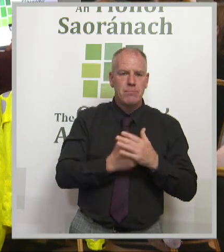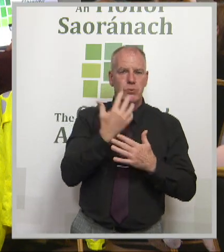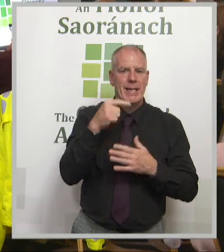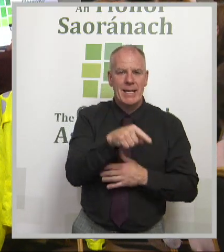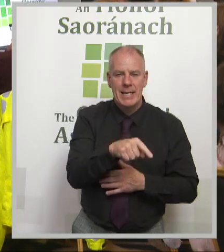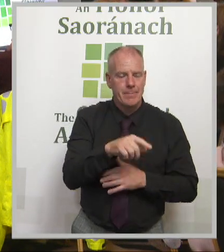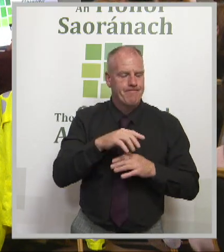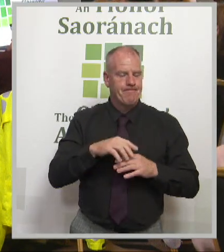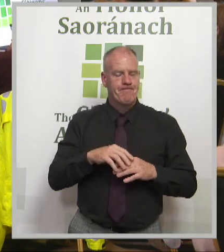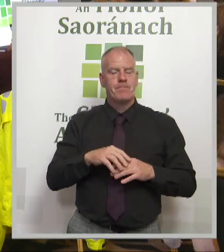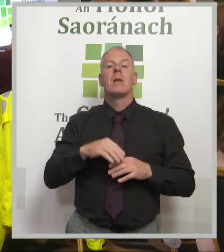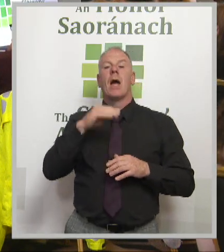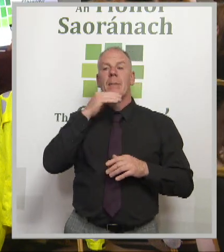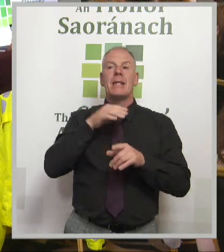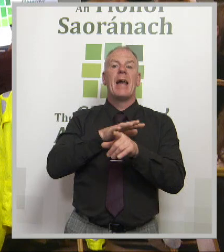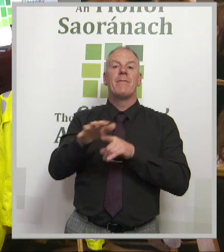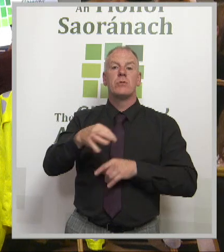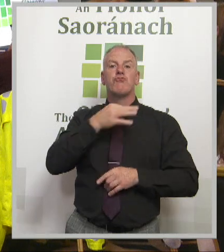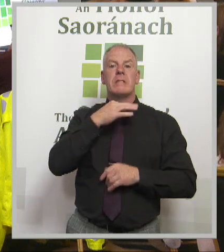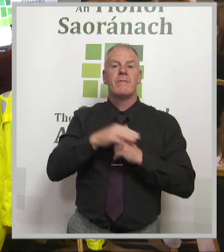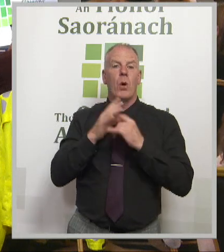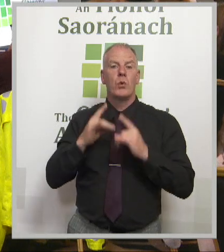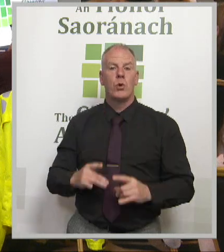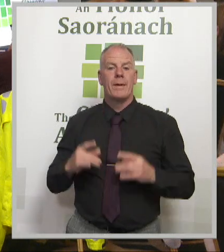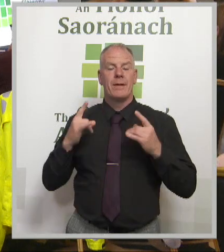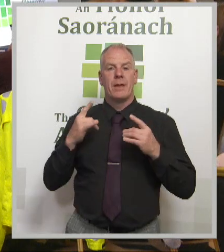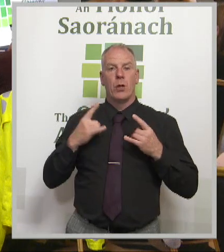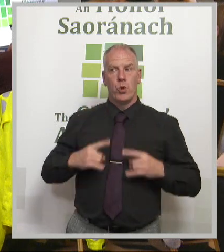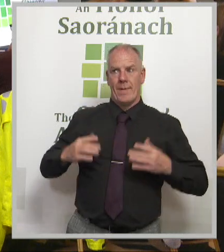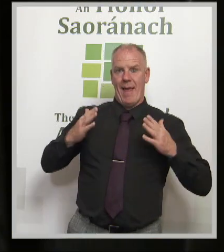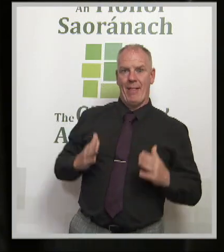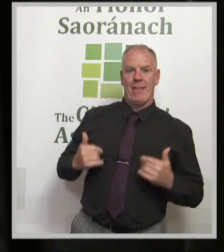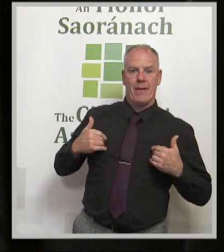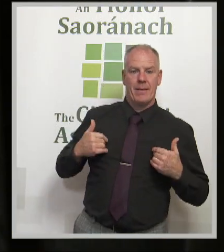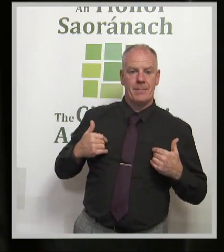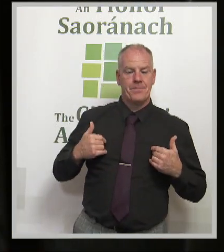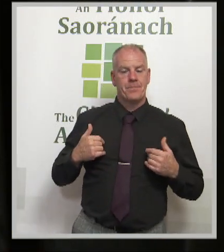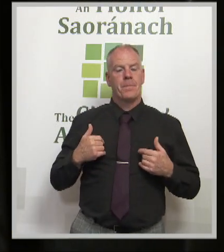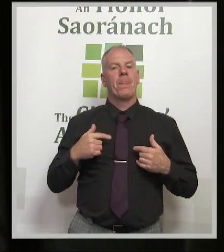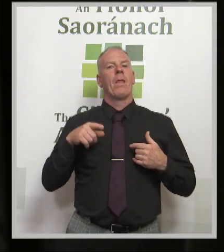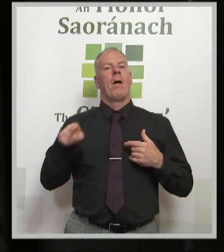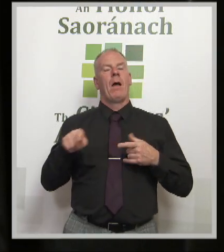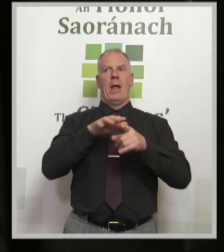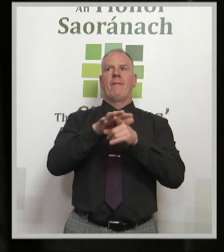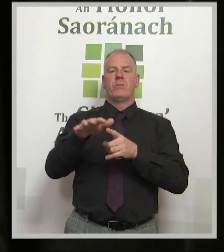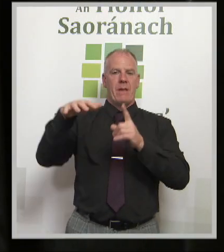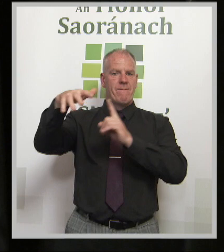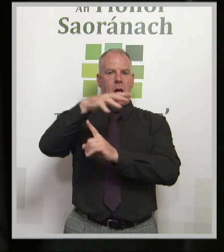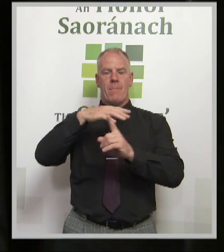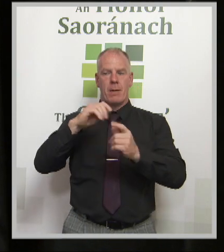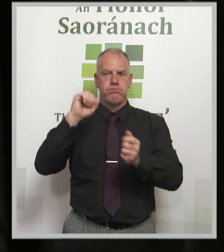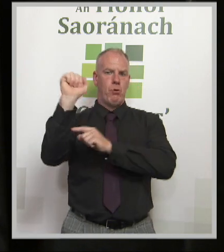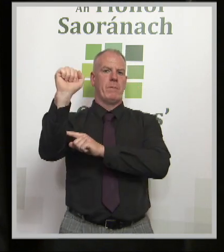also that it was actually causing risks to human health and our place on the planet. That triggered an environmental movement which